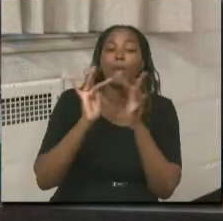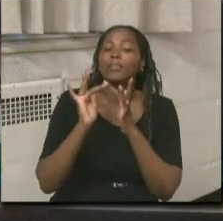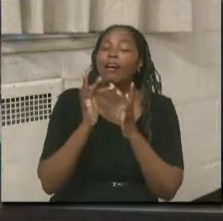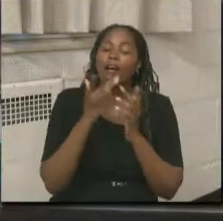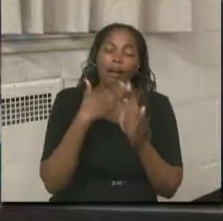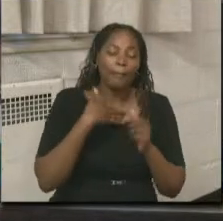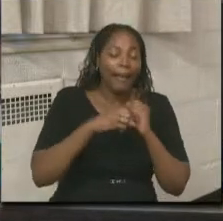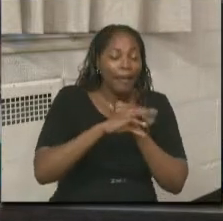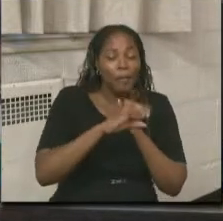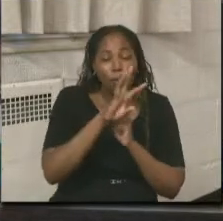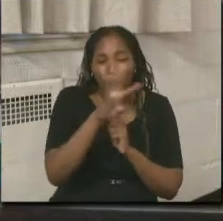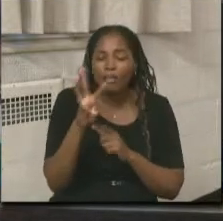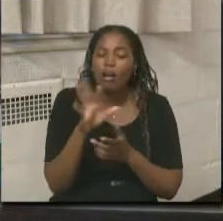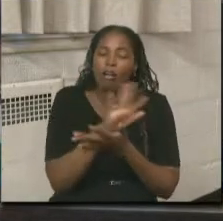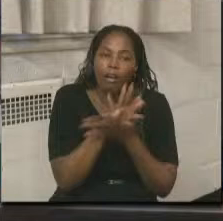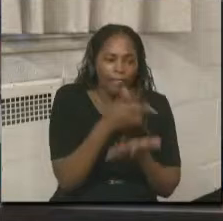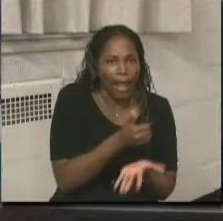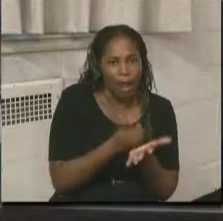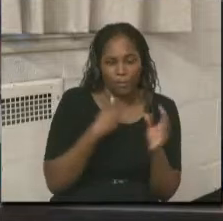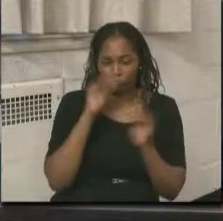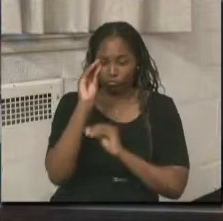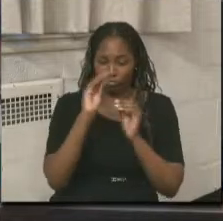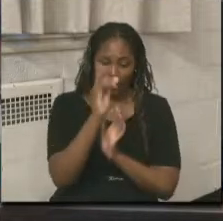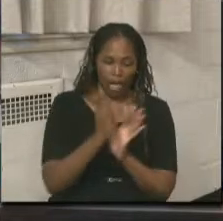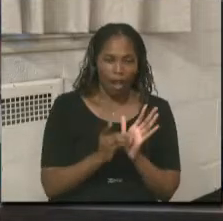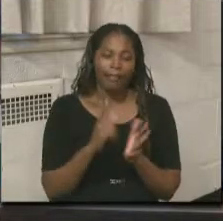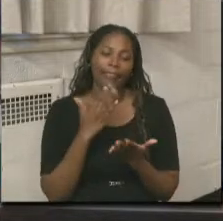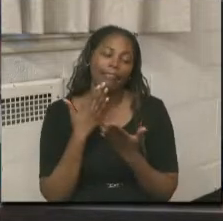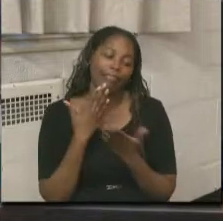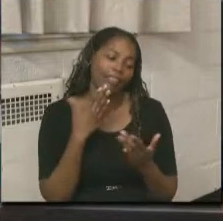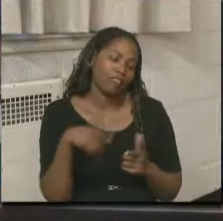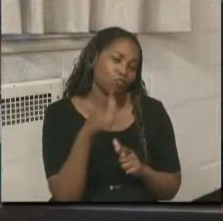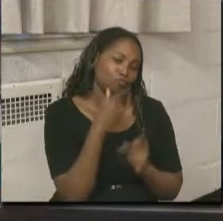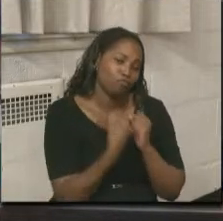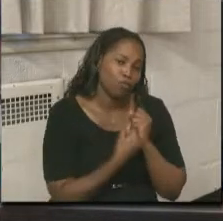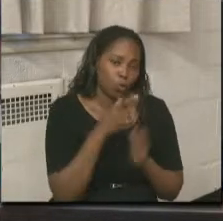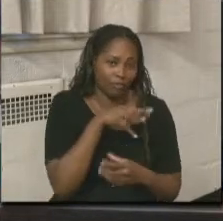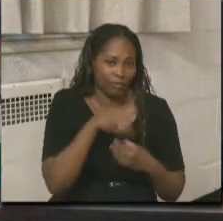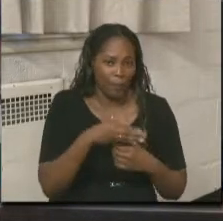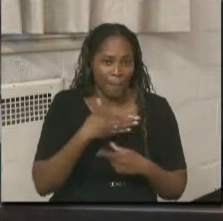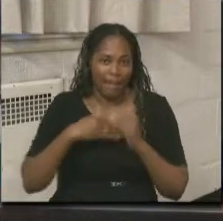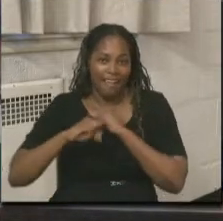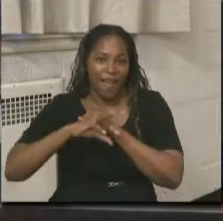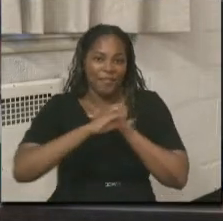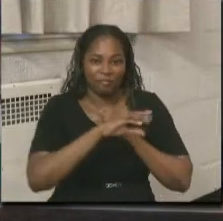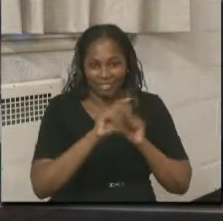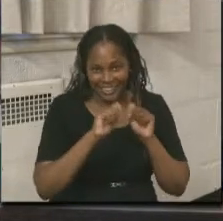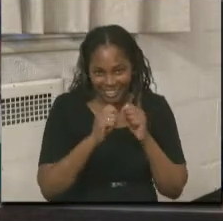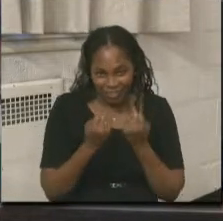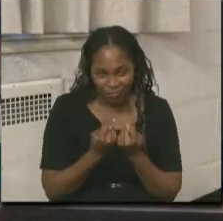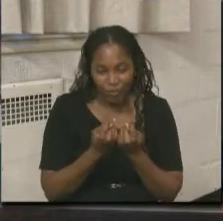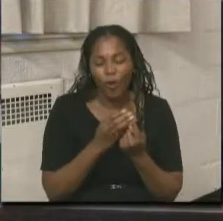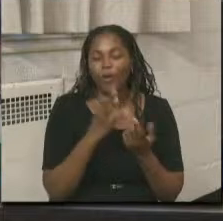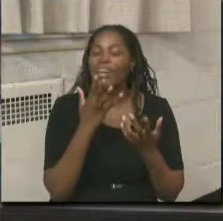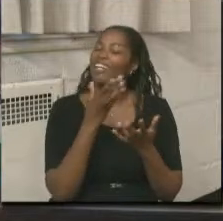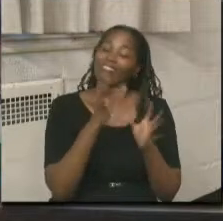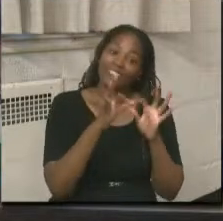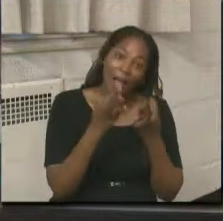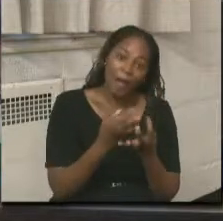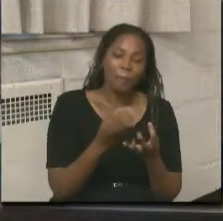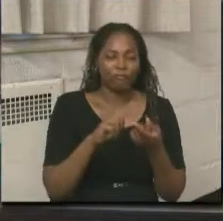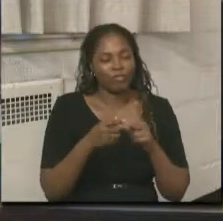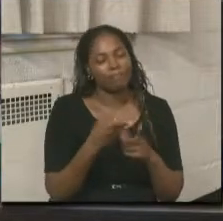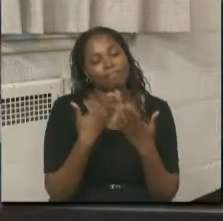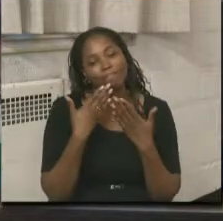was so grateful for them and their leadership as well, serving on my campaign team. So I thank my family for that. I thank my mother